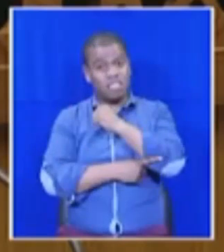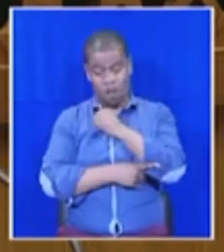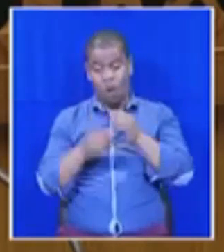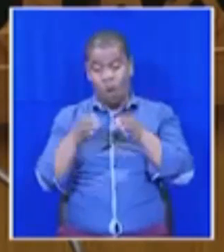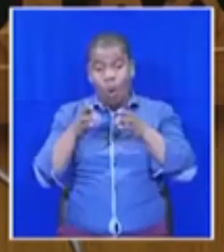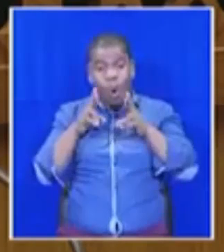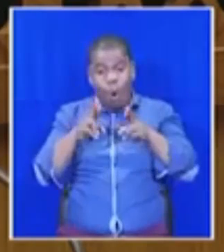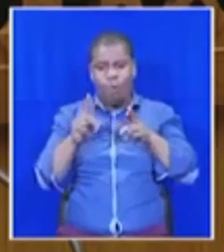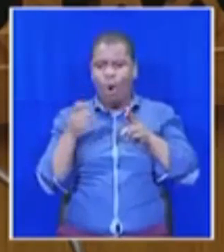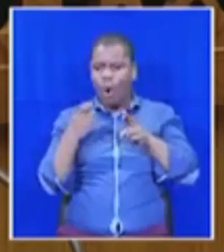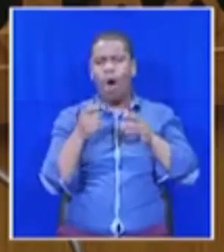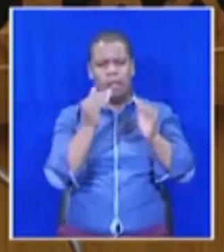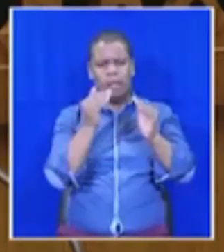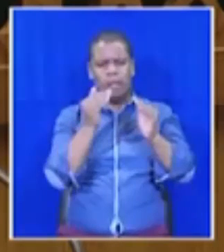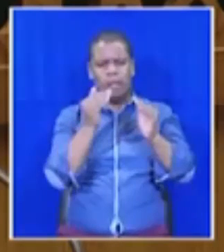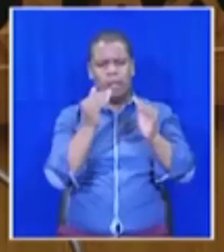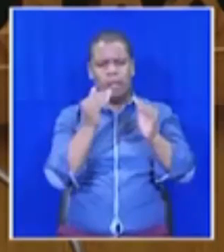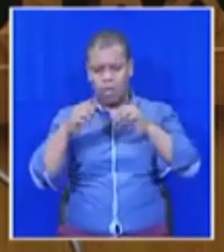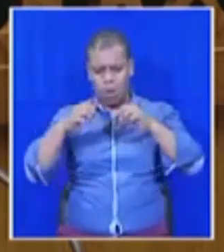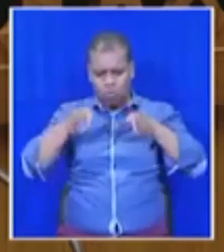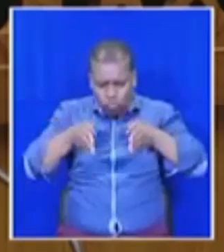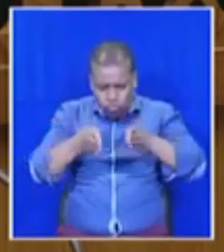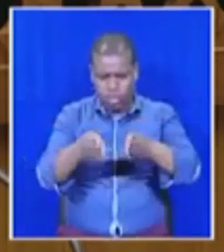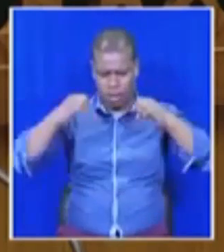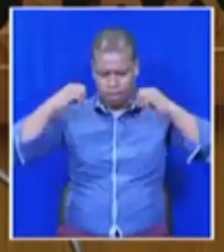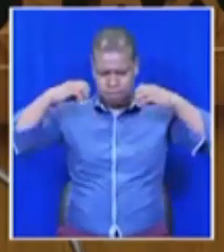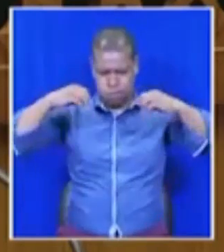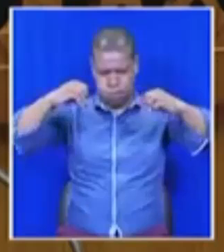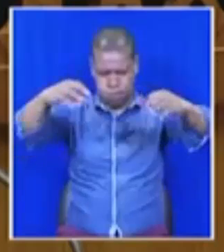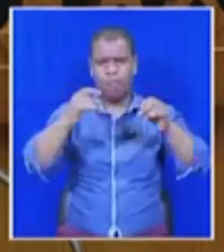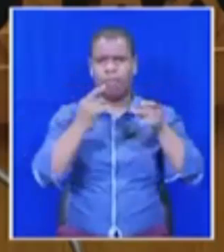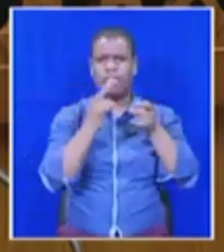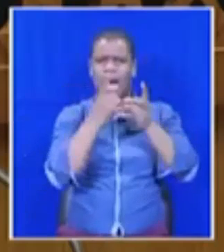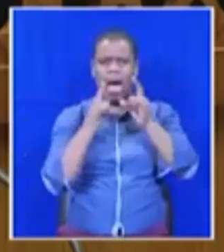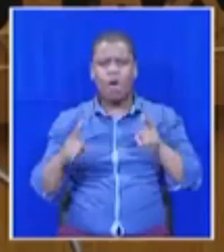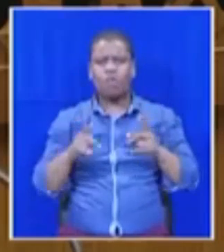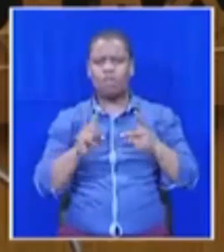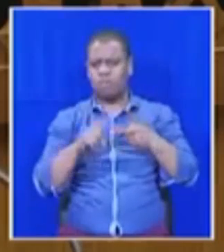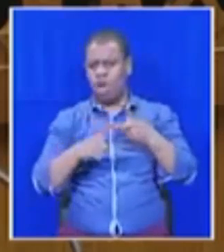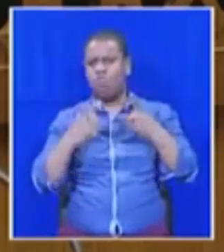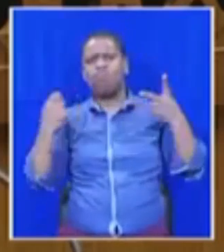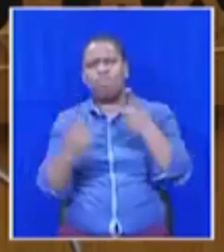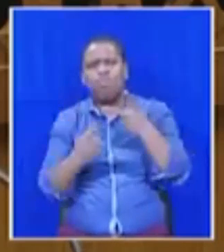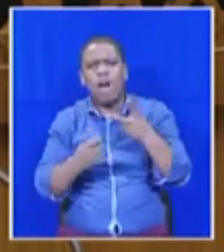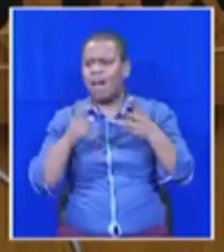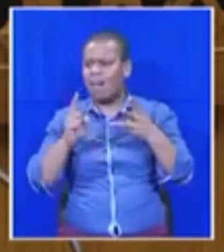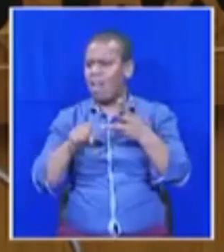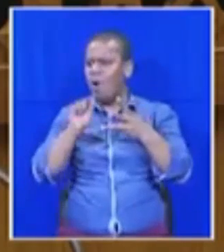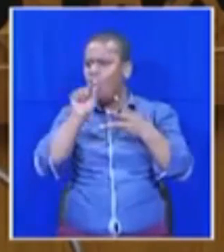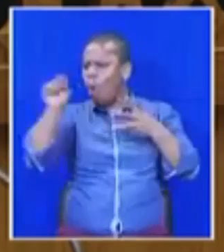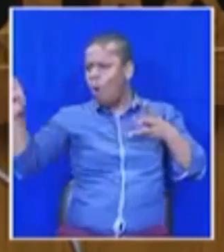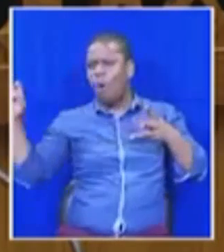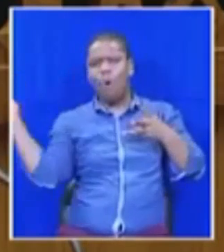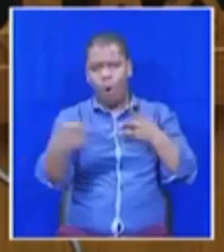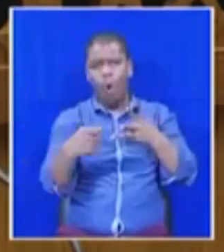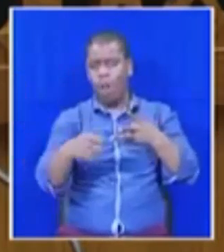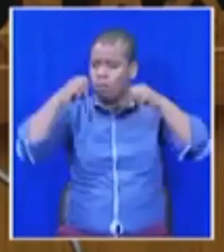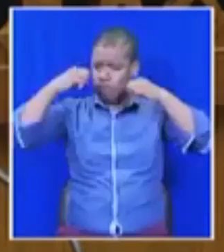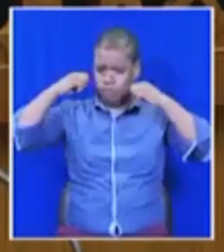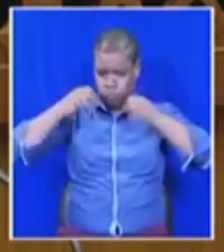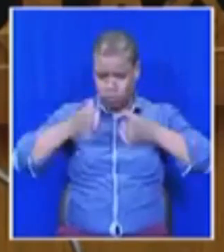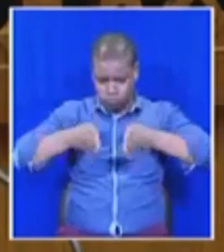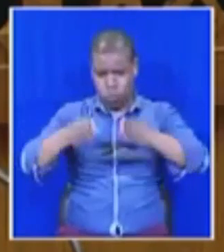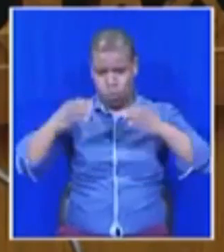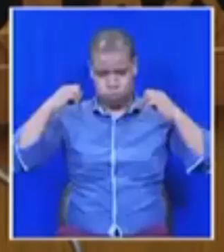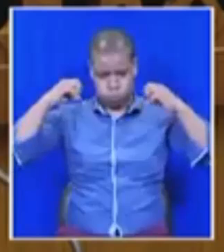every town, township, urban and rural villages. The EFF is our last hope for